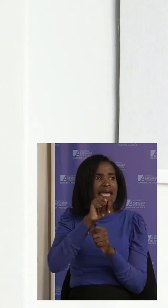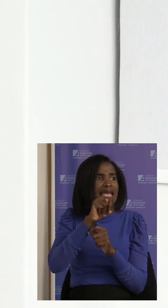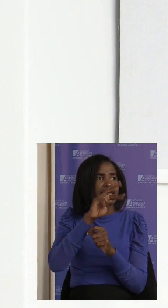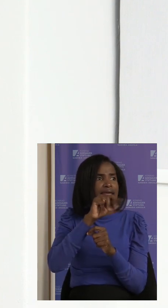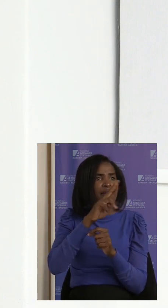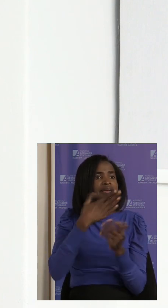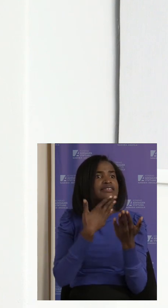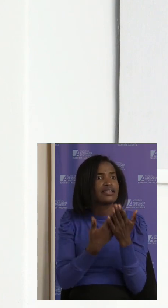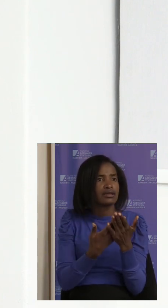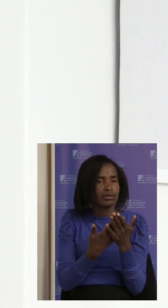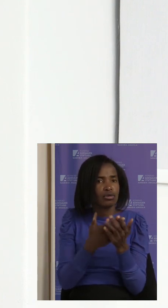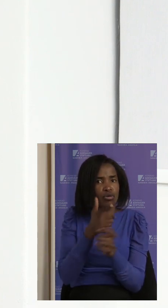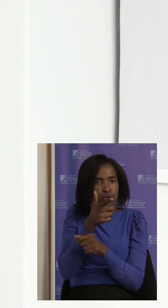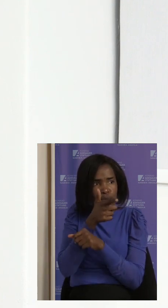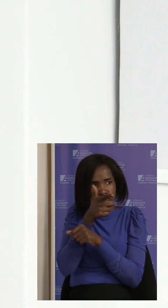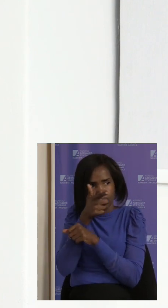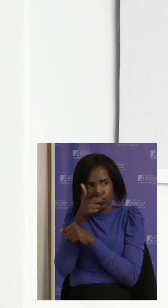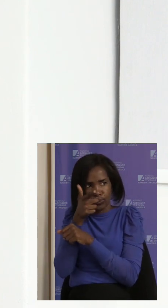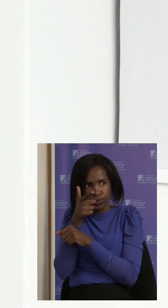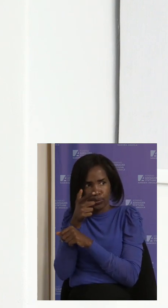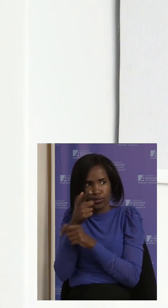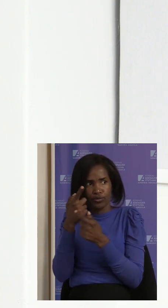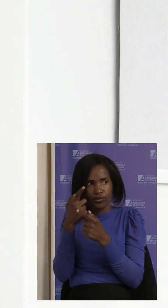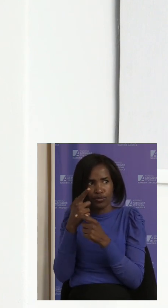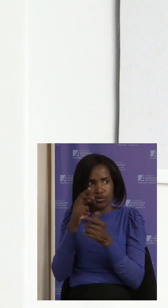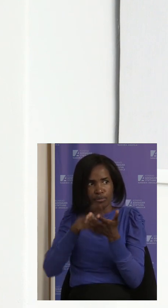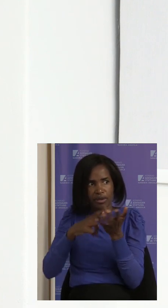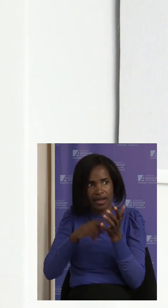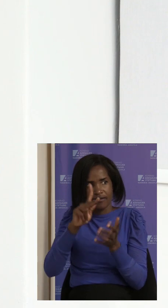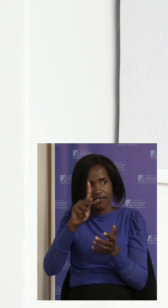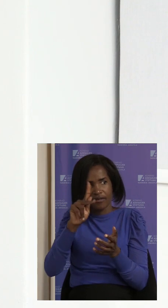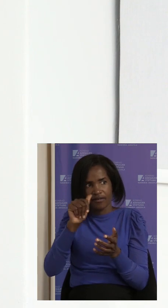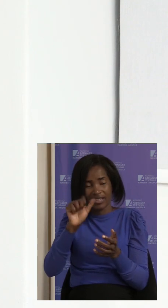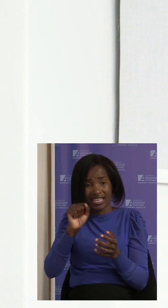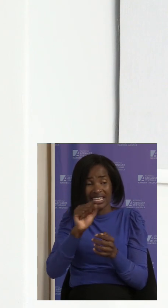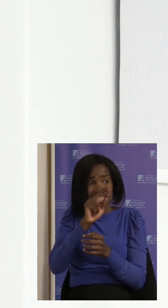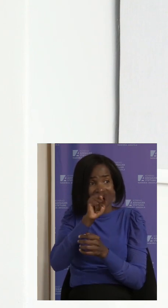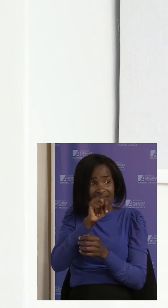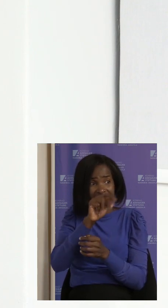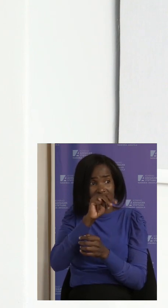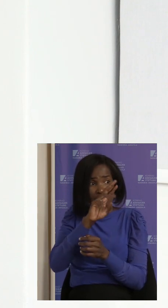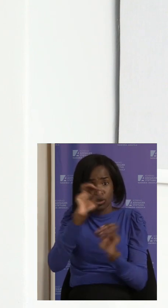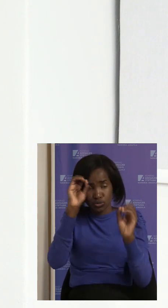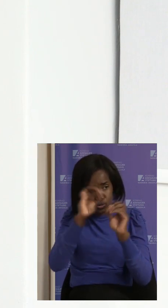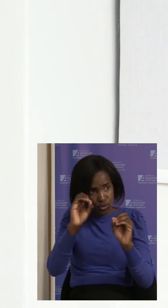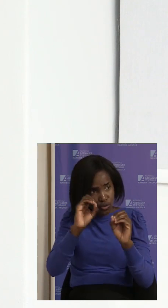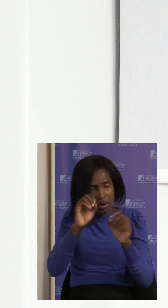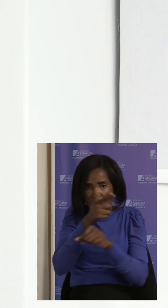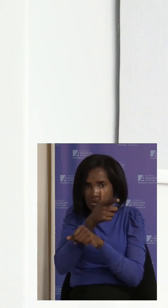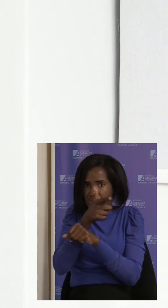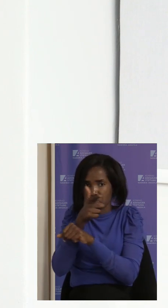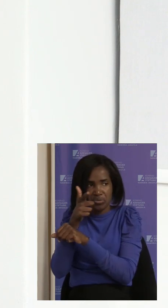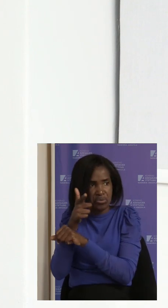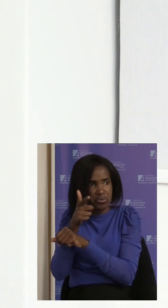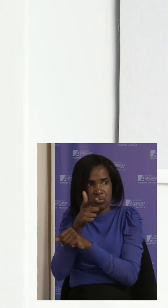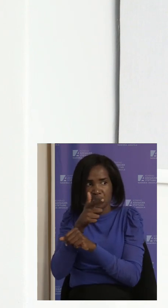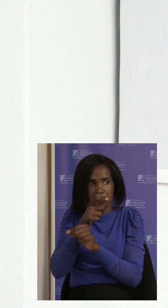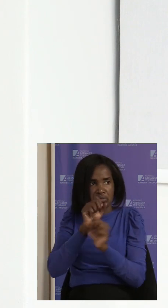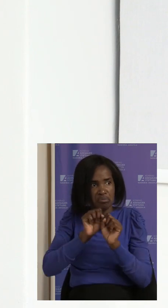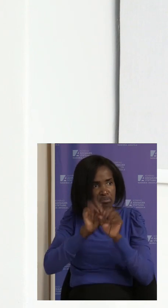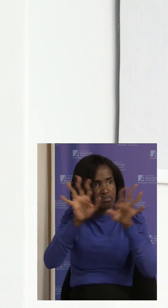for airing this for us tonight. Without you, it would not have been possible to reach broader Namibia,